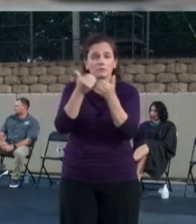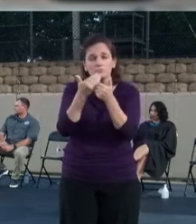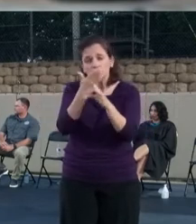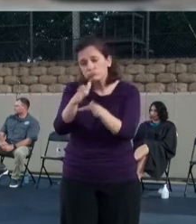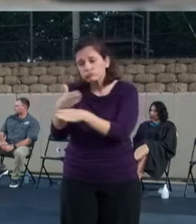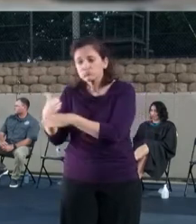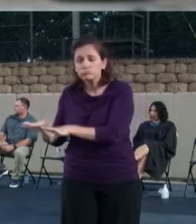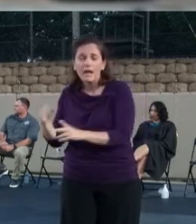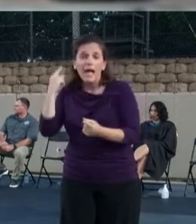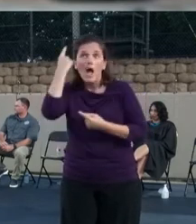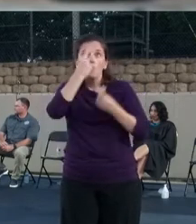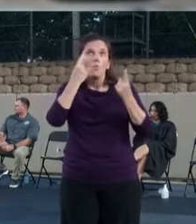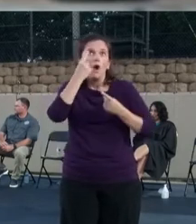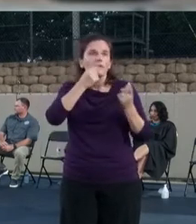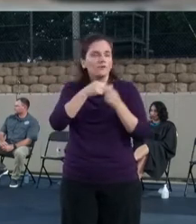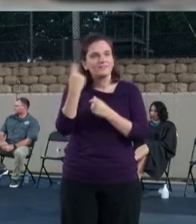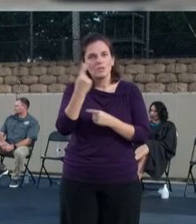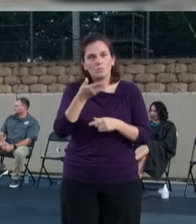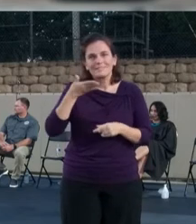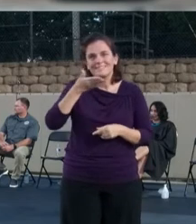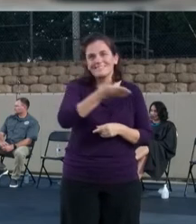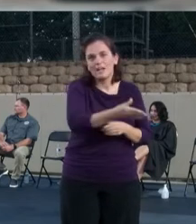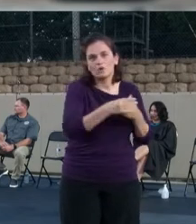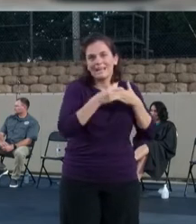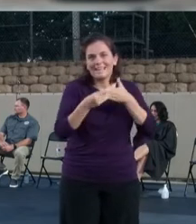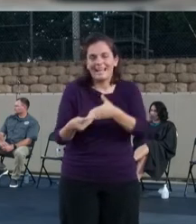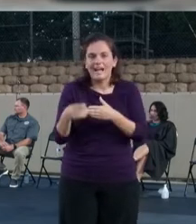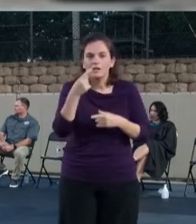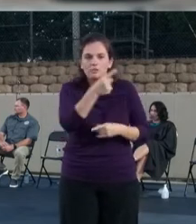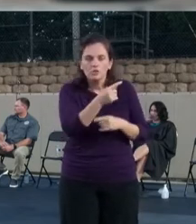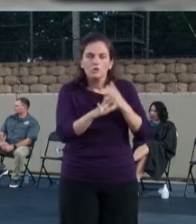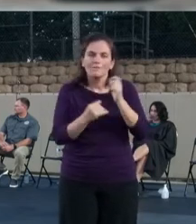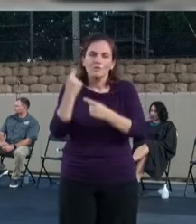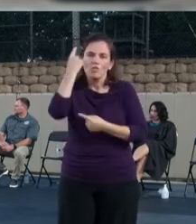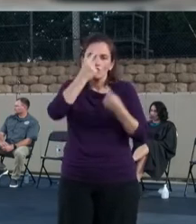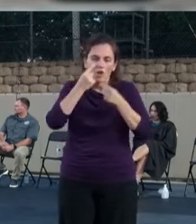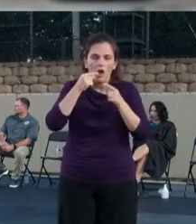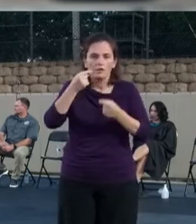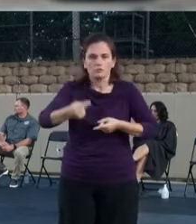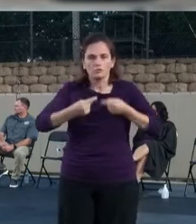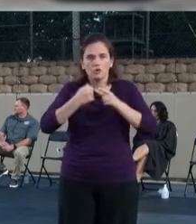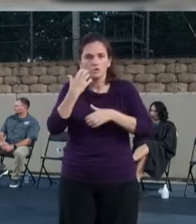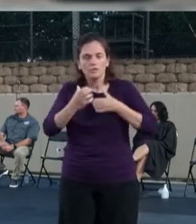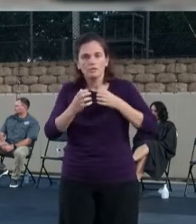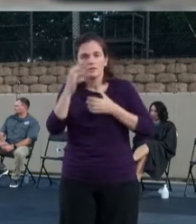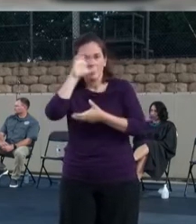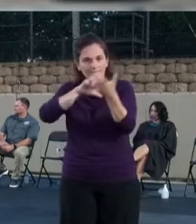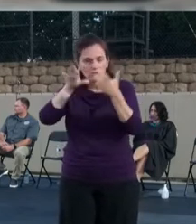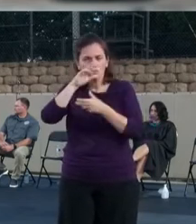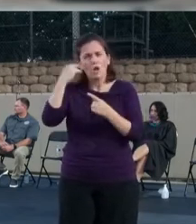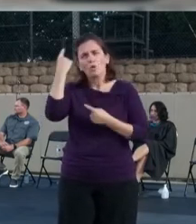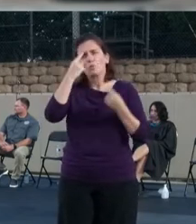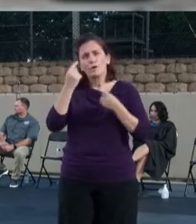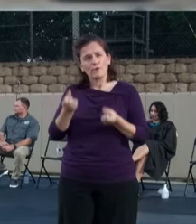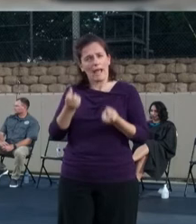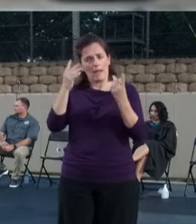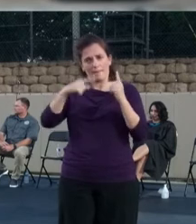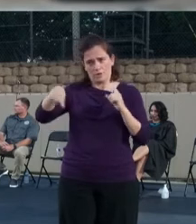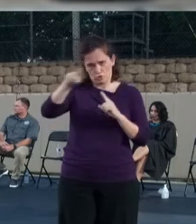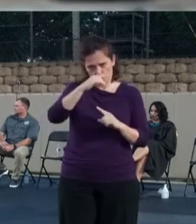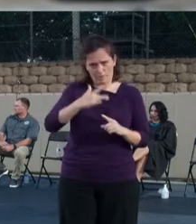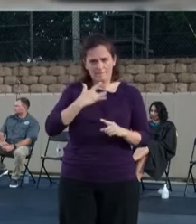if someone was there to be a guide for your thoughts and wonders, for your struggles and confusion. I wondered how much of this you found a